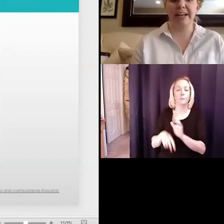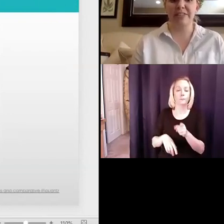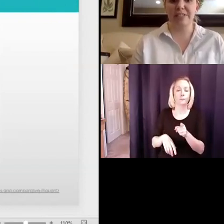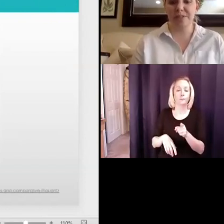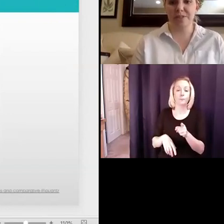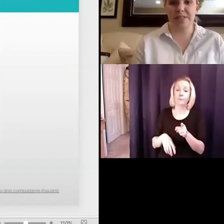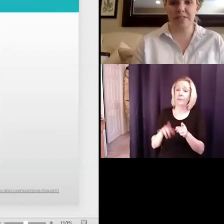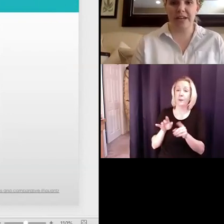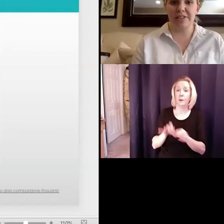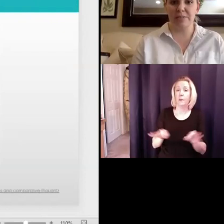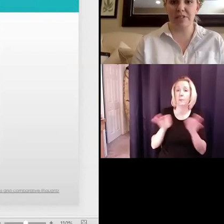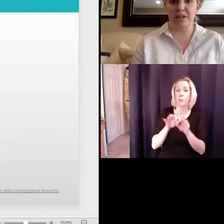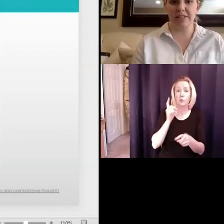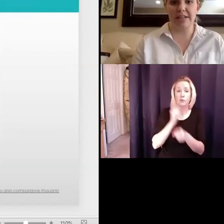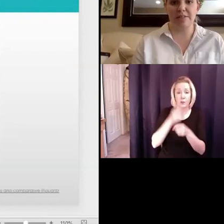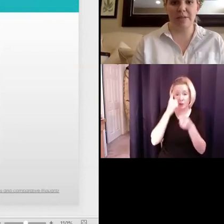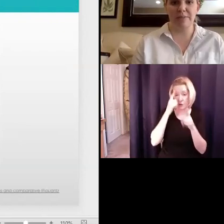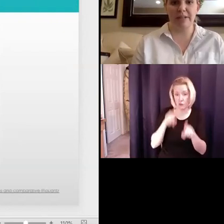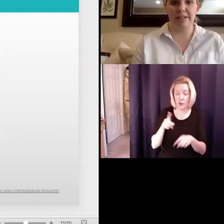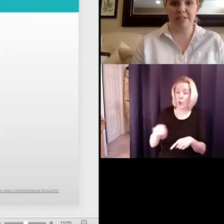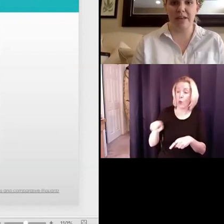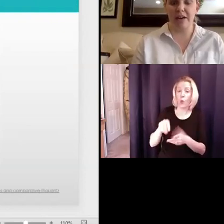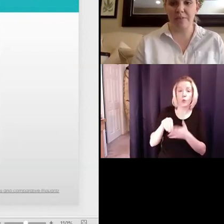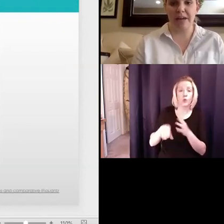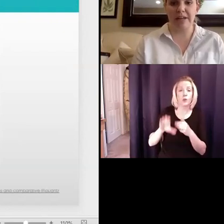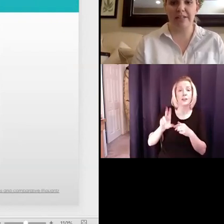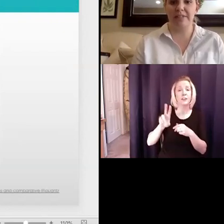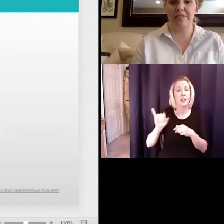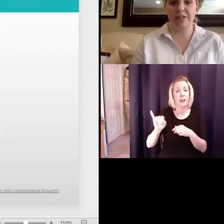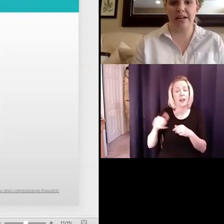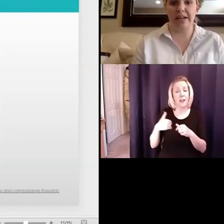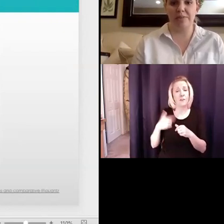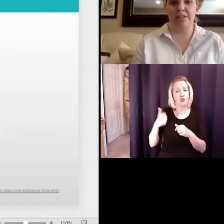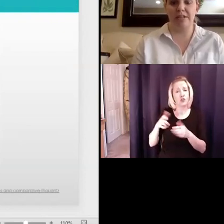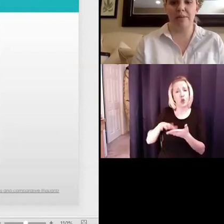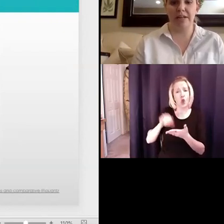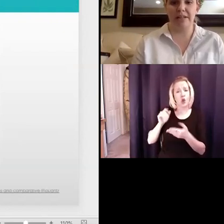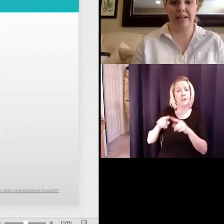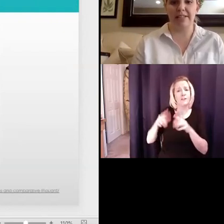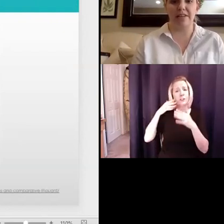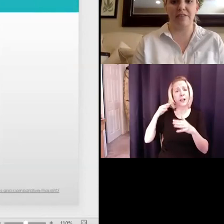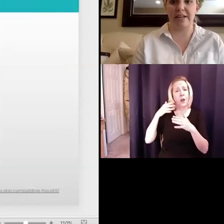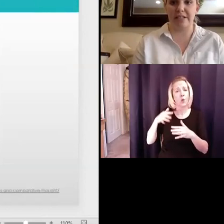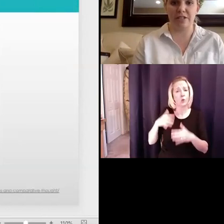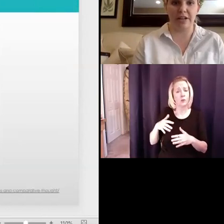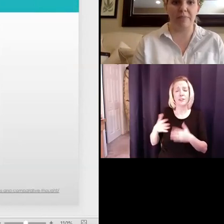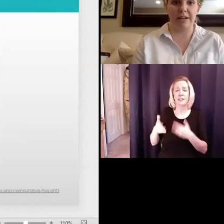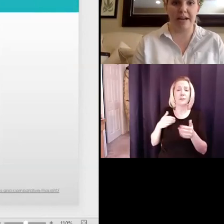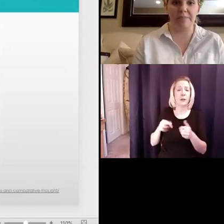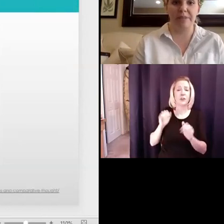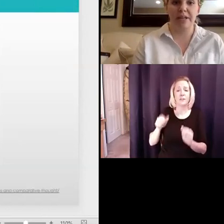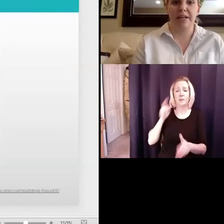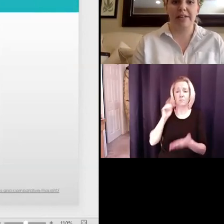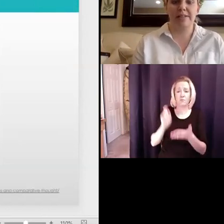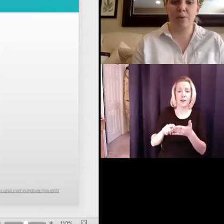right? Individuals with CVI should be taught the sounds made by letters of the alphabet, even if they're not able to independently identify each letter by